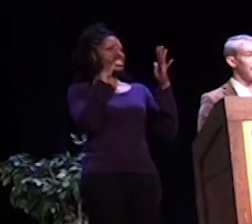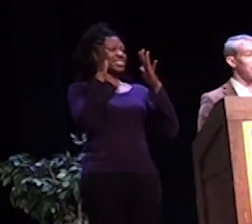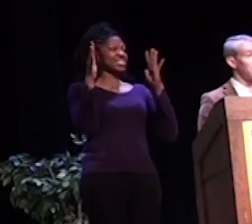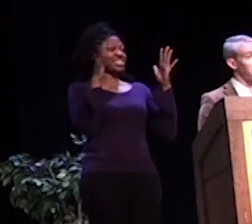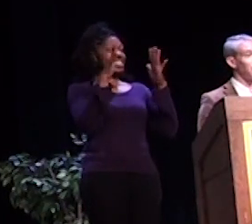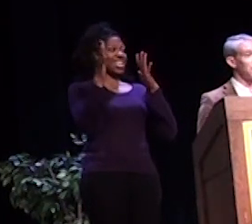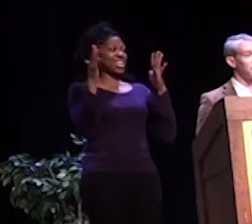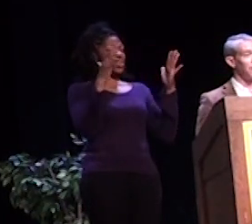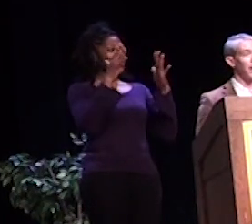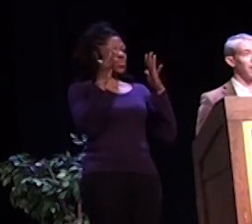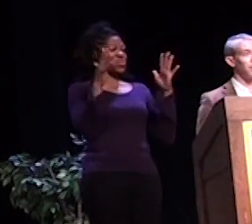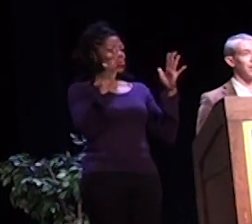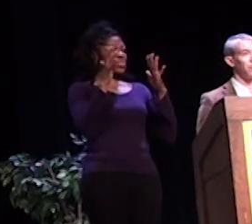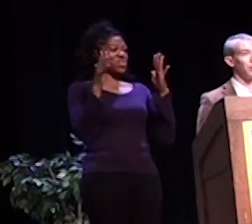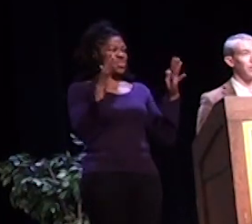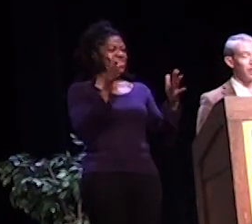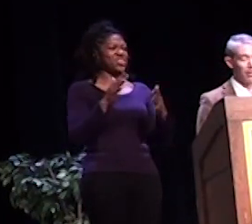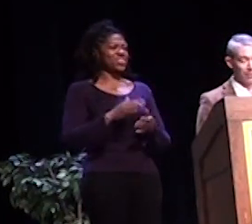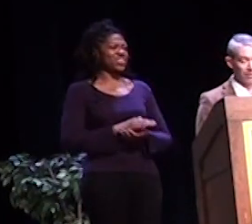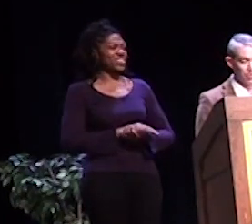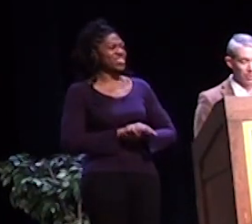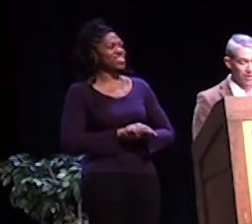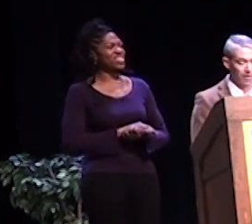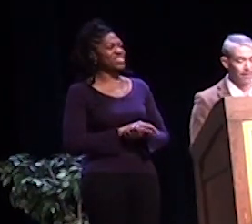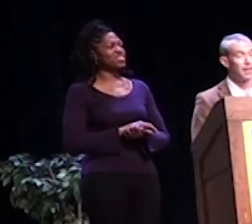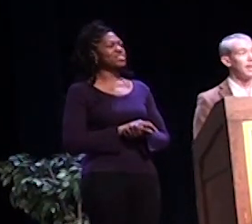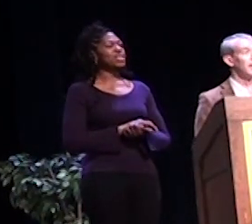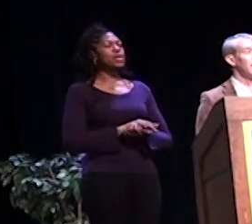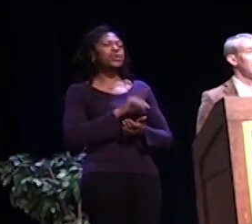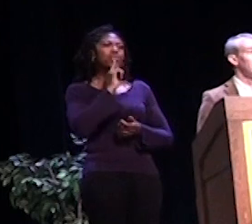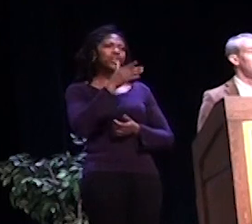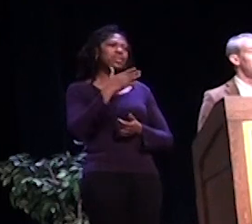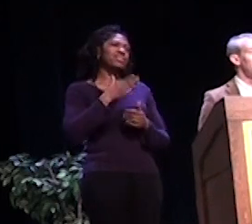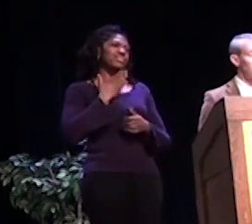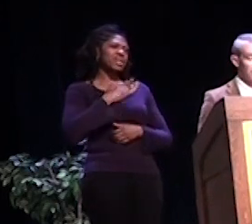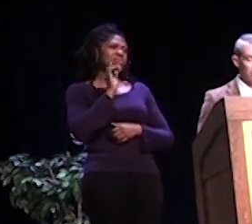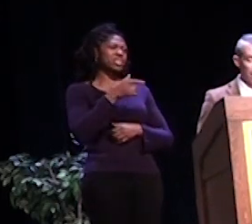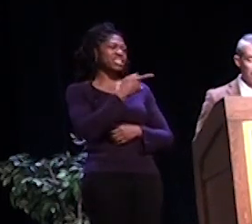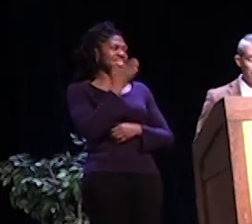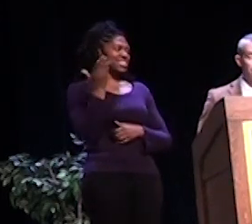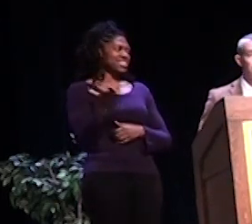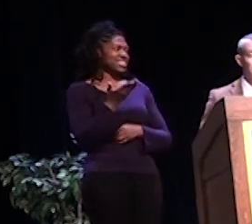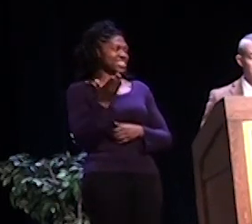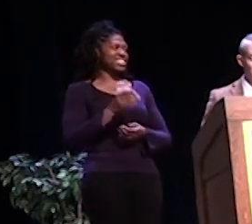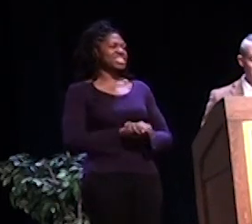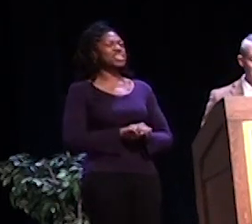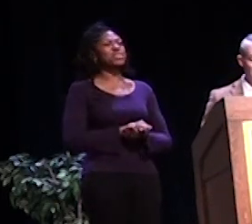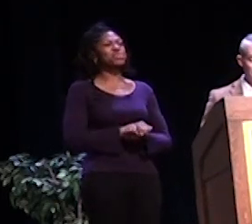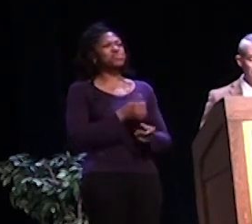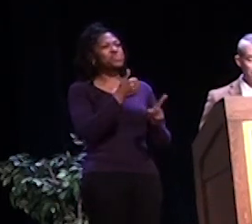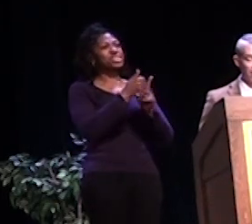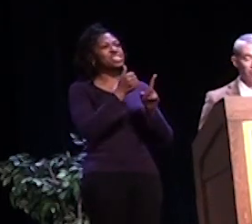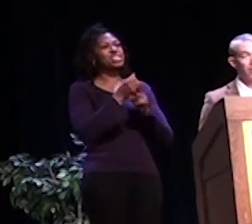this, and it's an impressive biography, and we're very grateful that she's here. Secretary Todman is the 12th Deputy Secretary